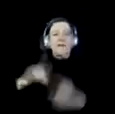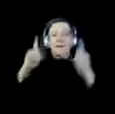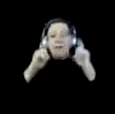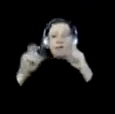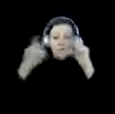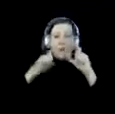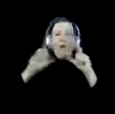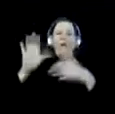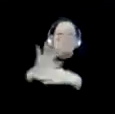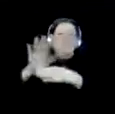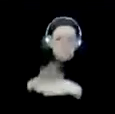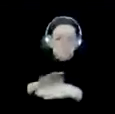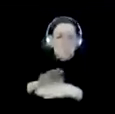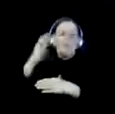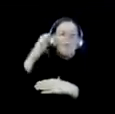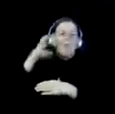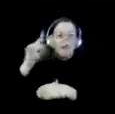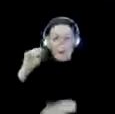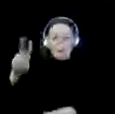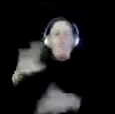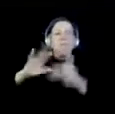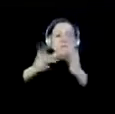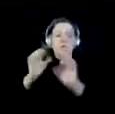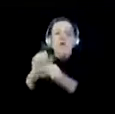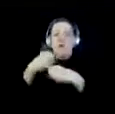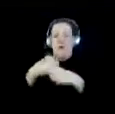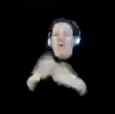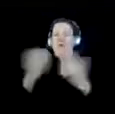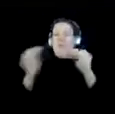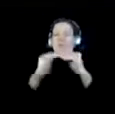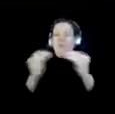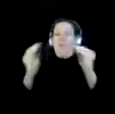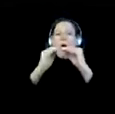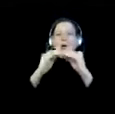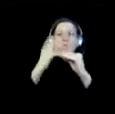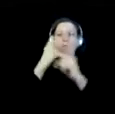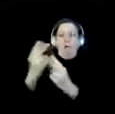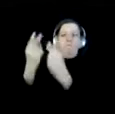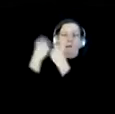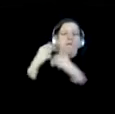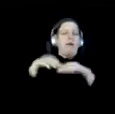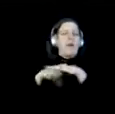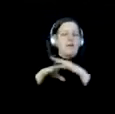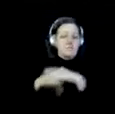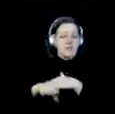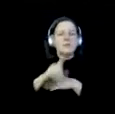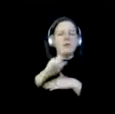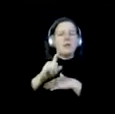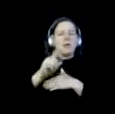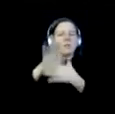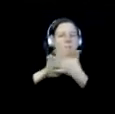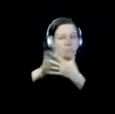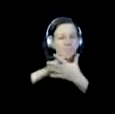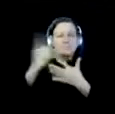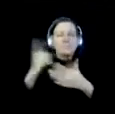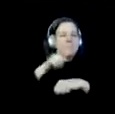video, and the internet have made ever greater quantities of memory potentially accessible. Will I be nostalgic for this time? Comparatively